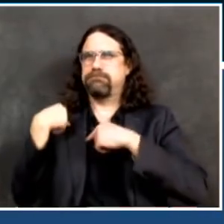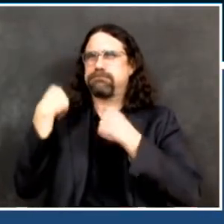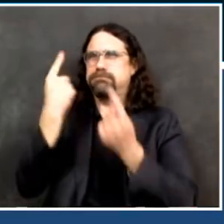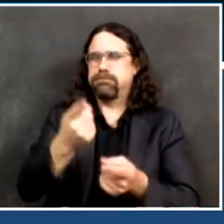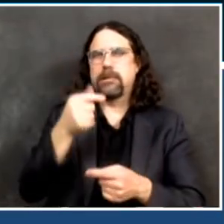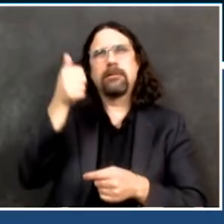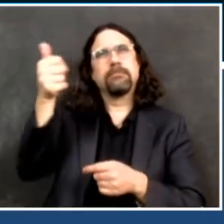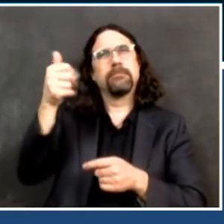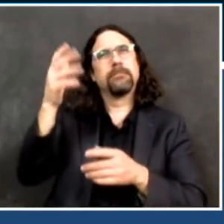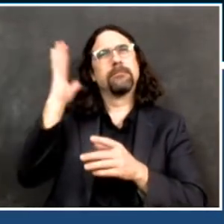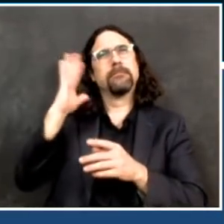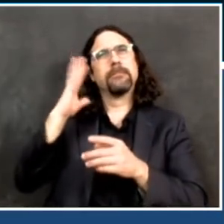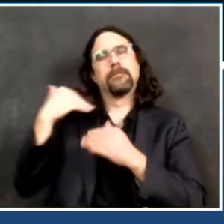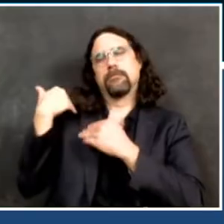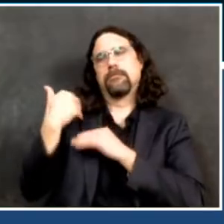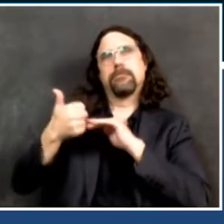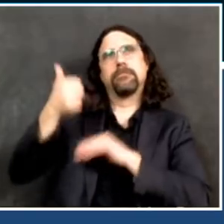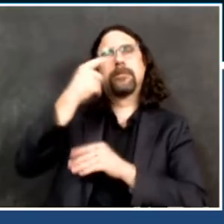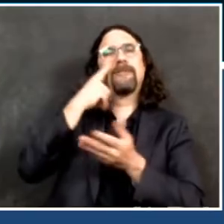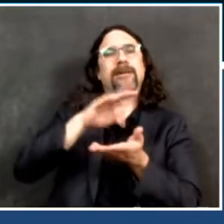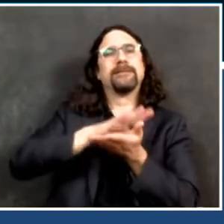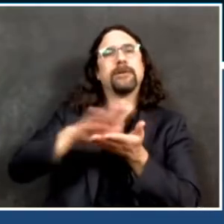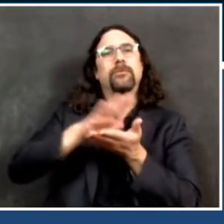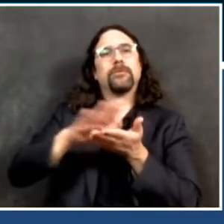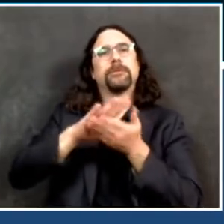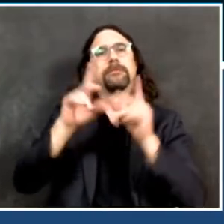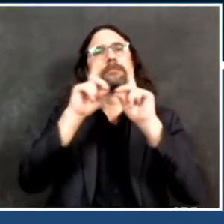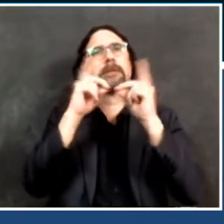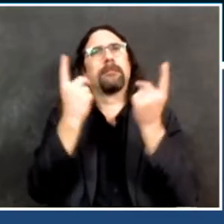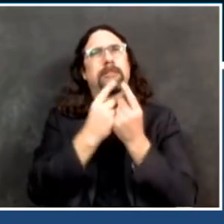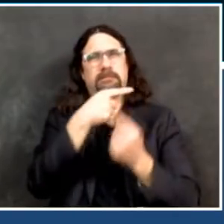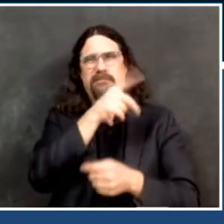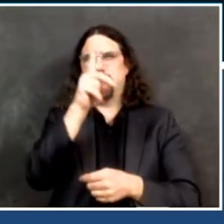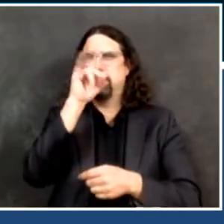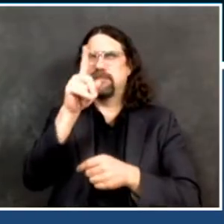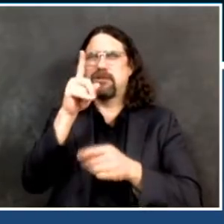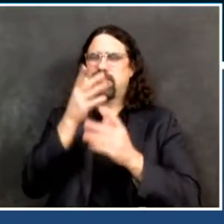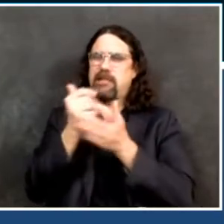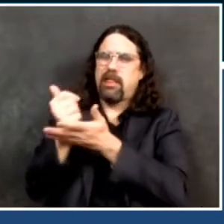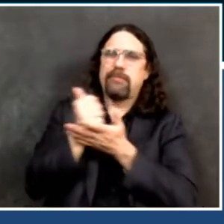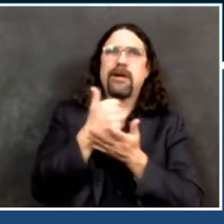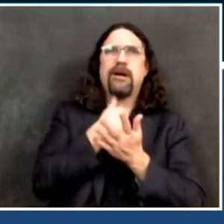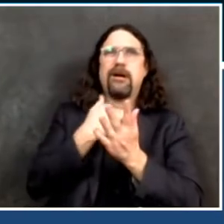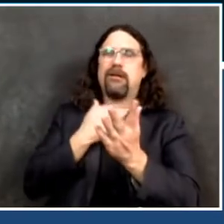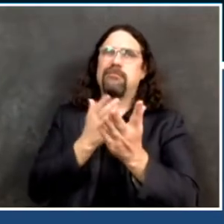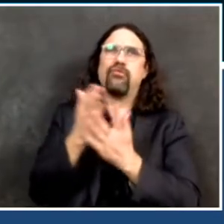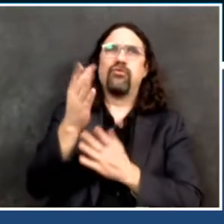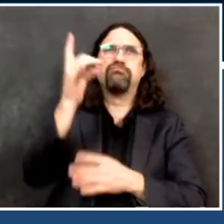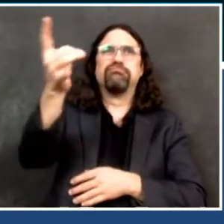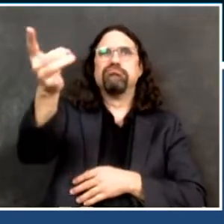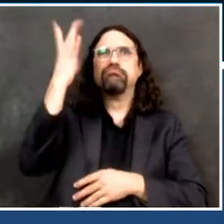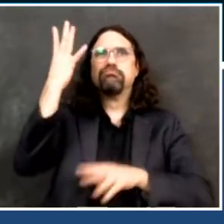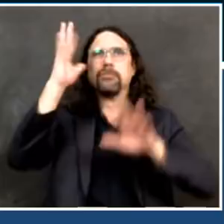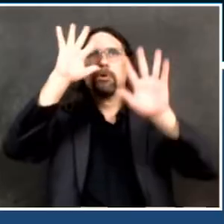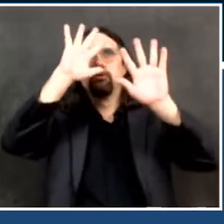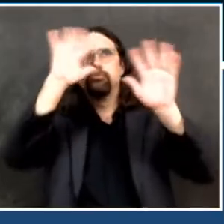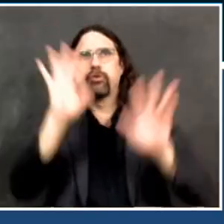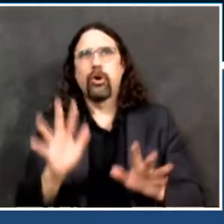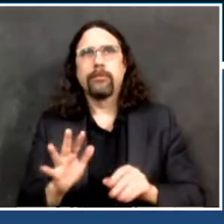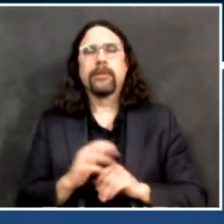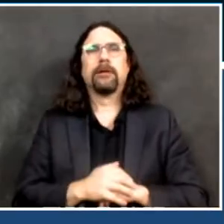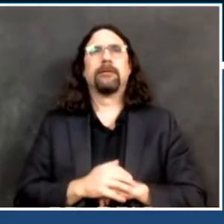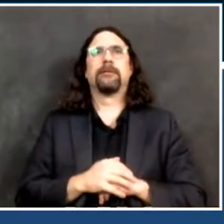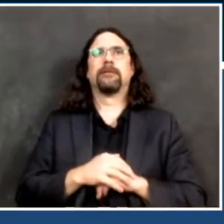now, keeping the city going, keeping it clean in the midst of this crisis. But her leadership there was outstanding. She did an amazing